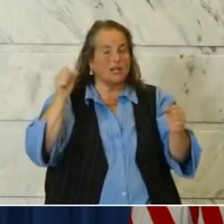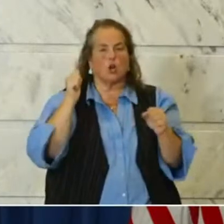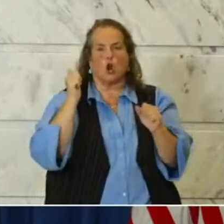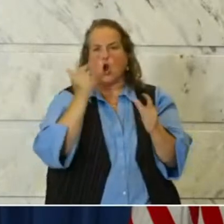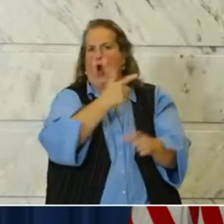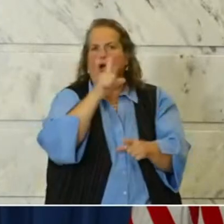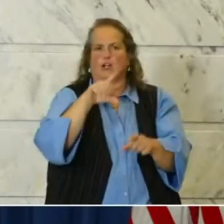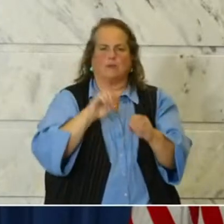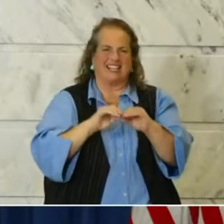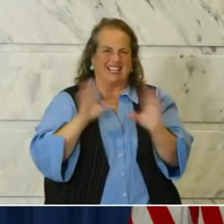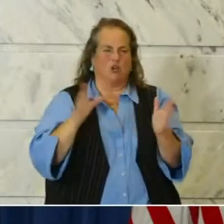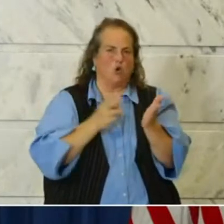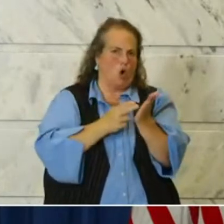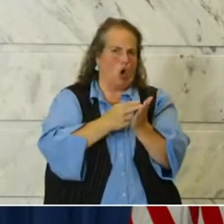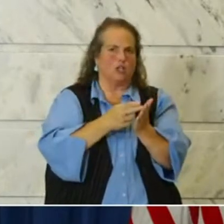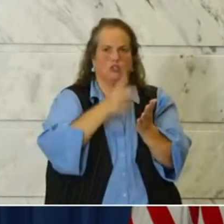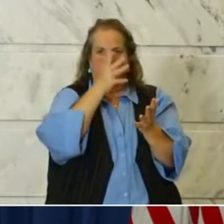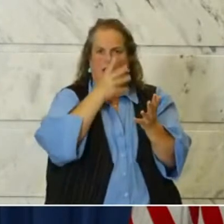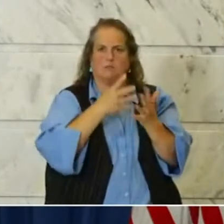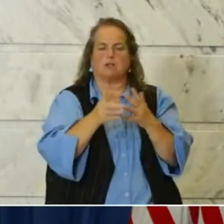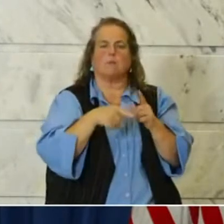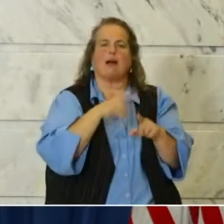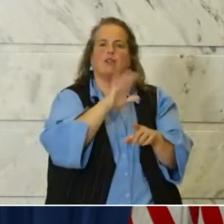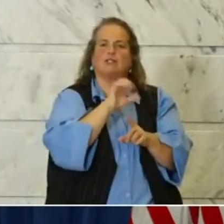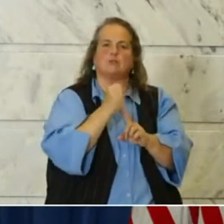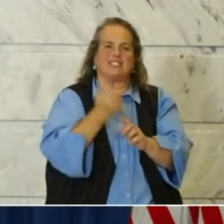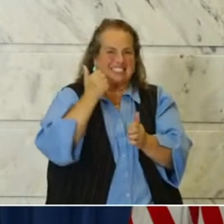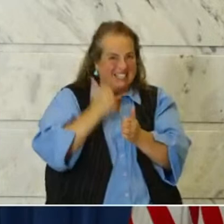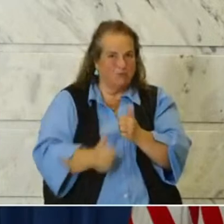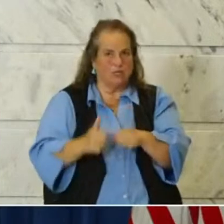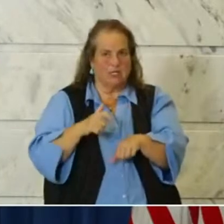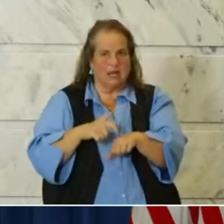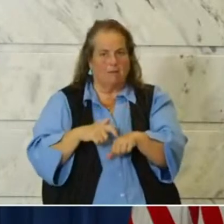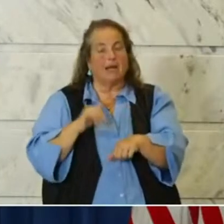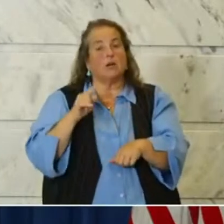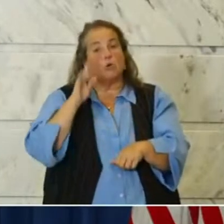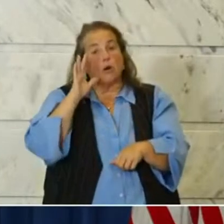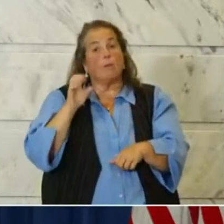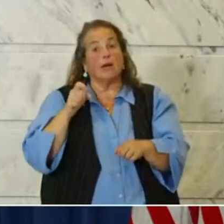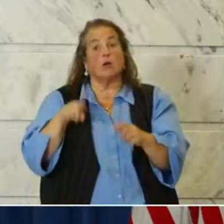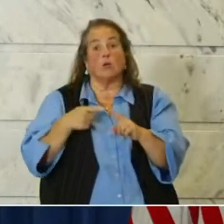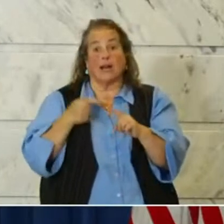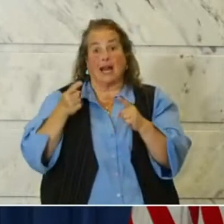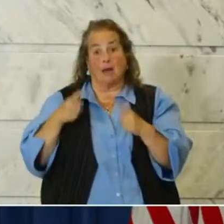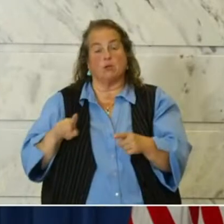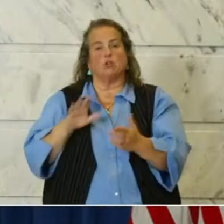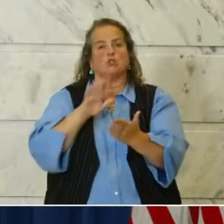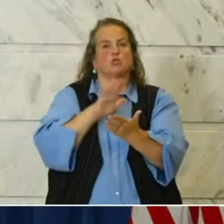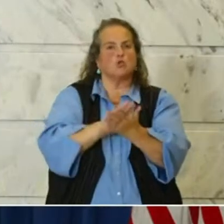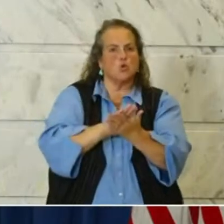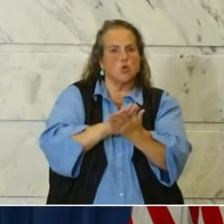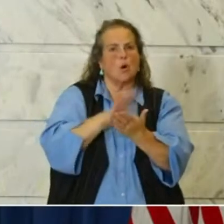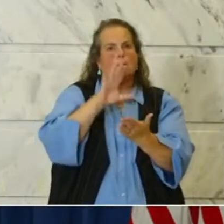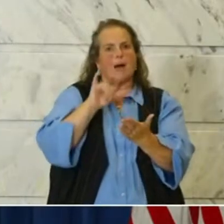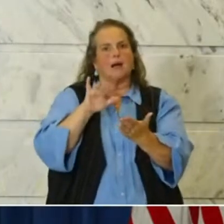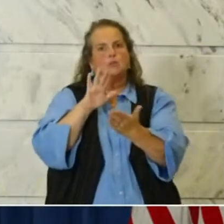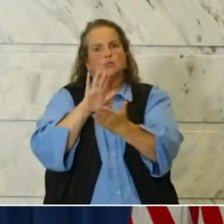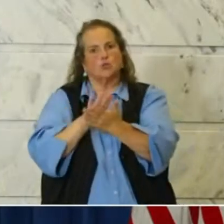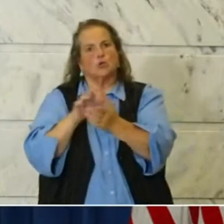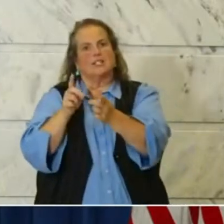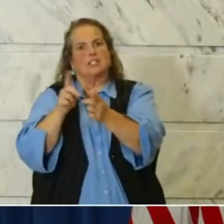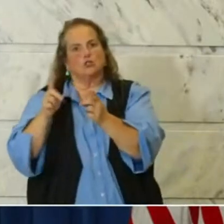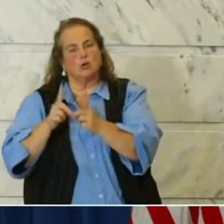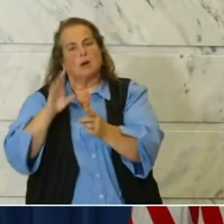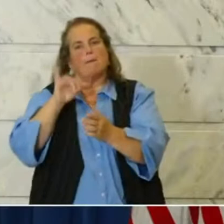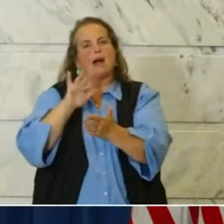what the situation is each time. And it's going to be, when these happen, a school by school, a school district by